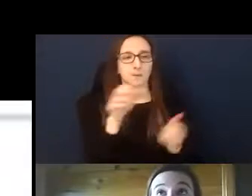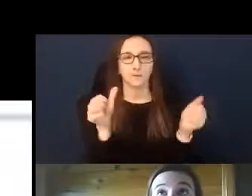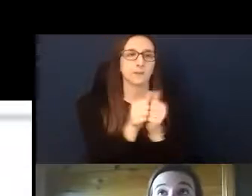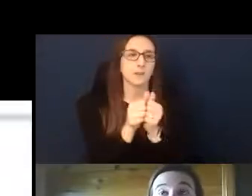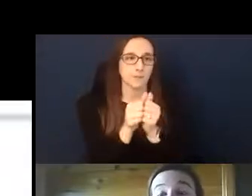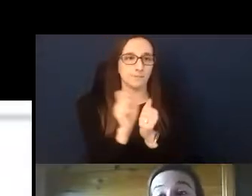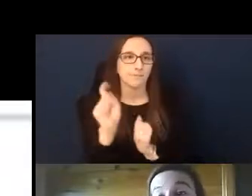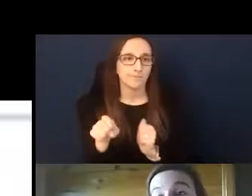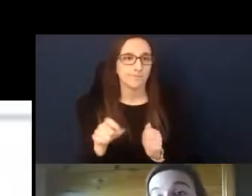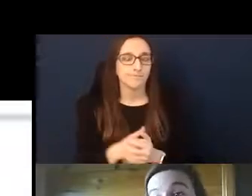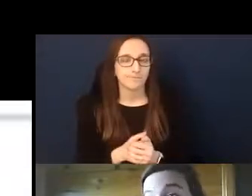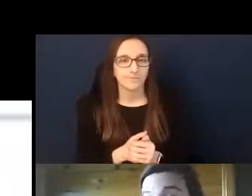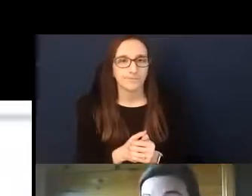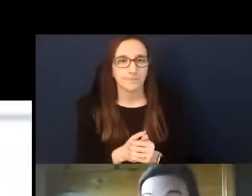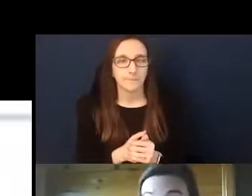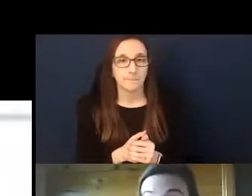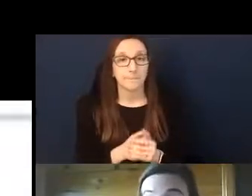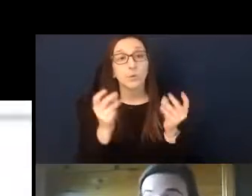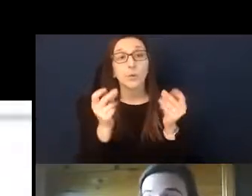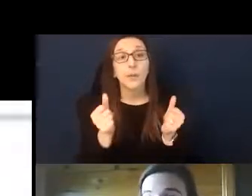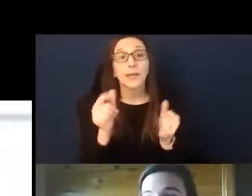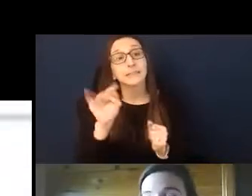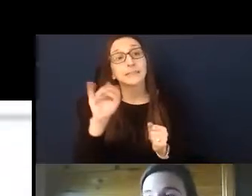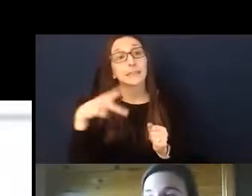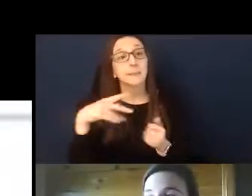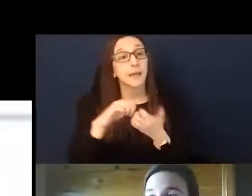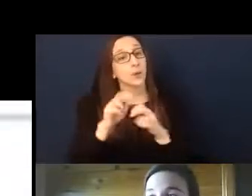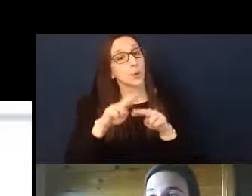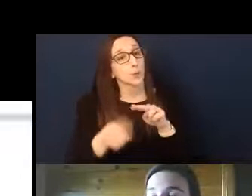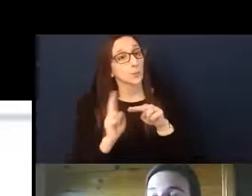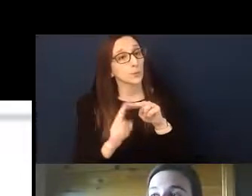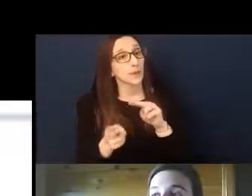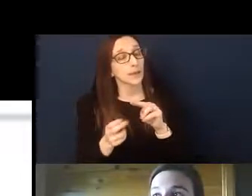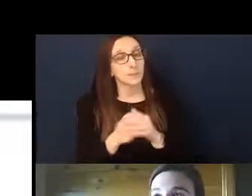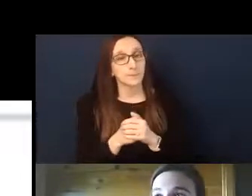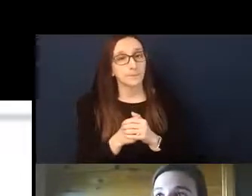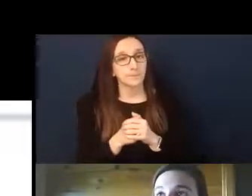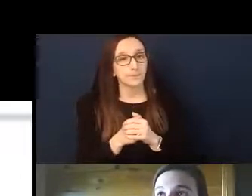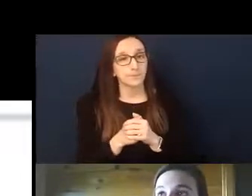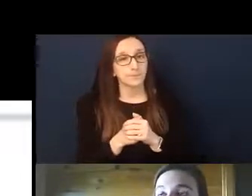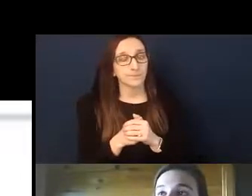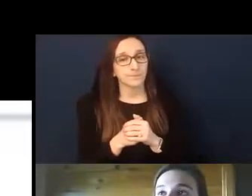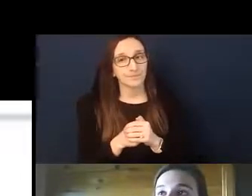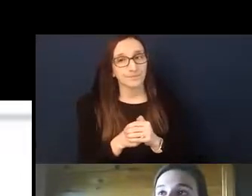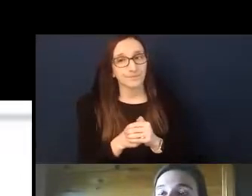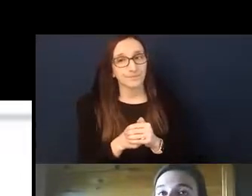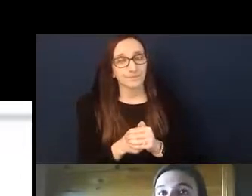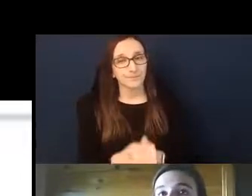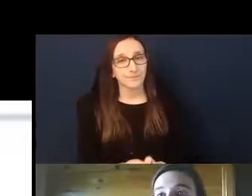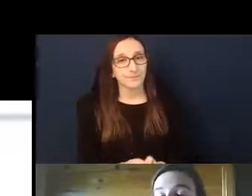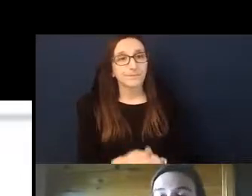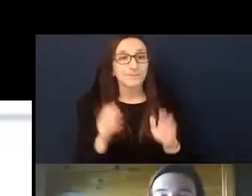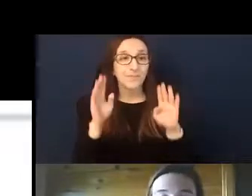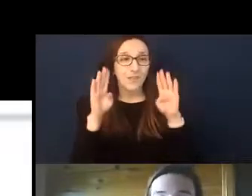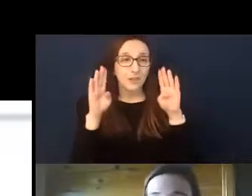So those are some quick tips on how you can lose weight. I would say focusing